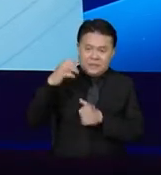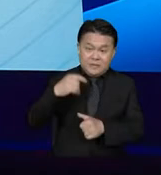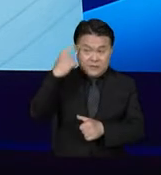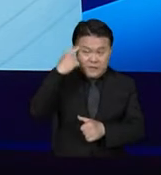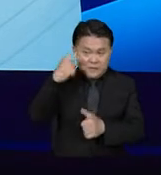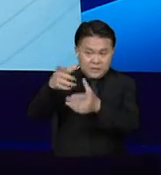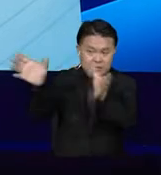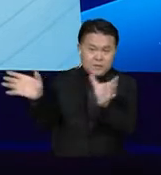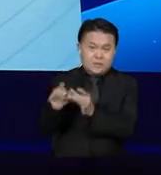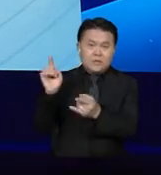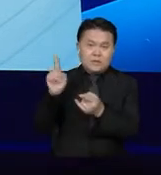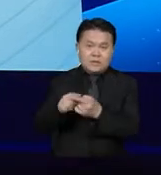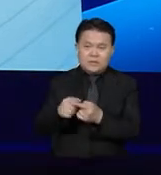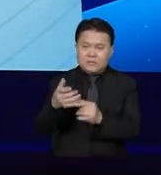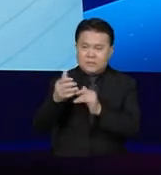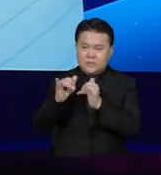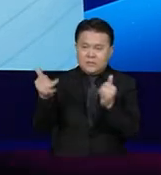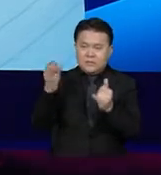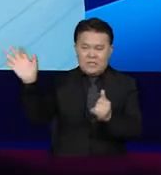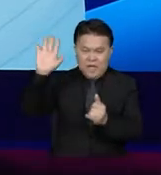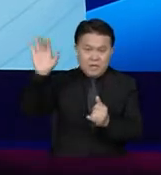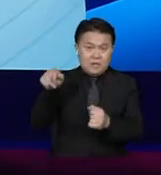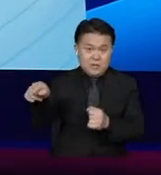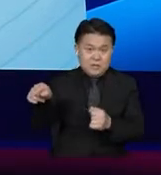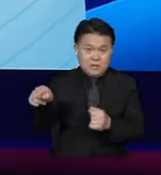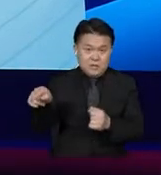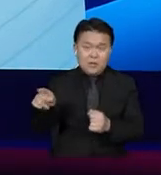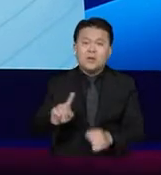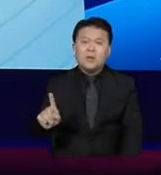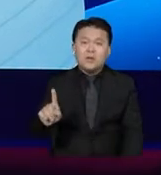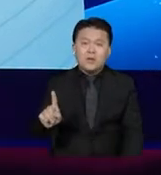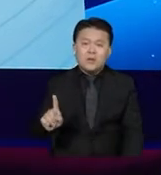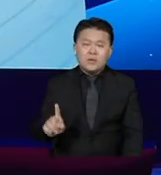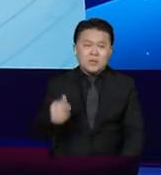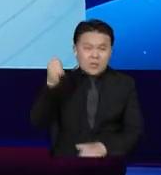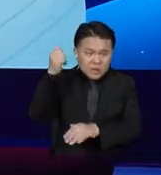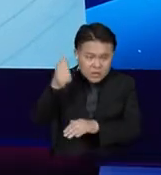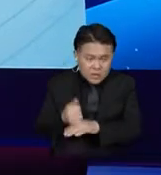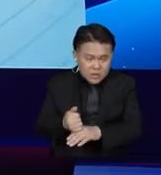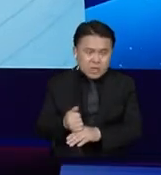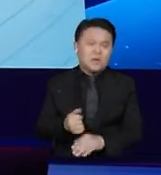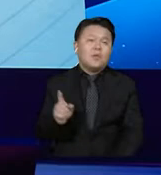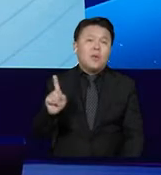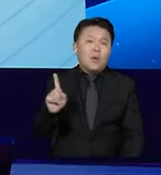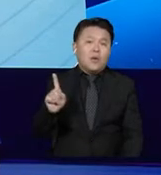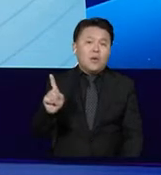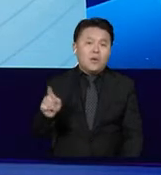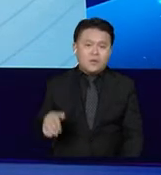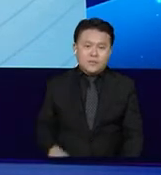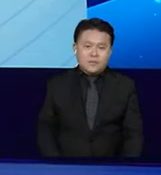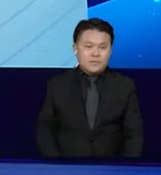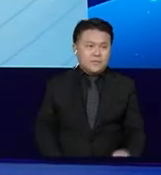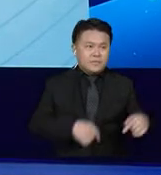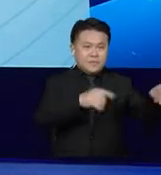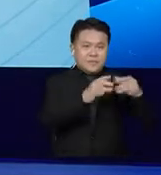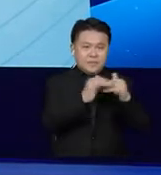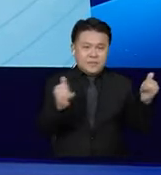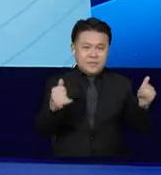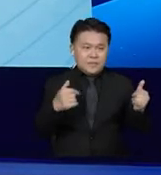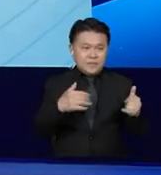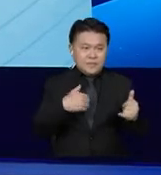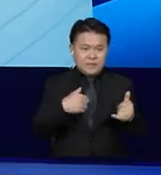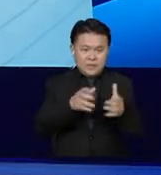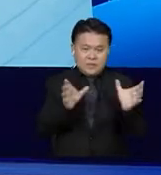lead to dehumanization is if a group is told by a leader that their own group is being dehumanized by another